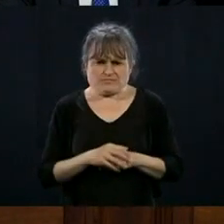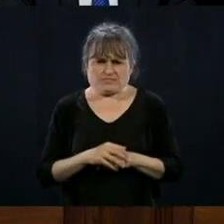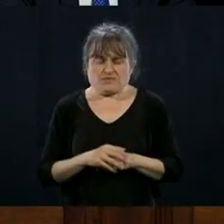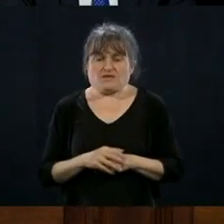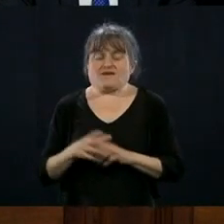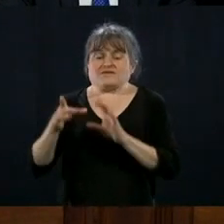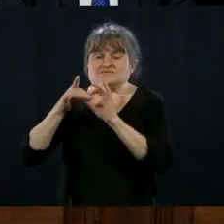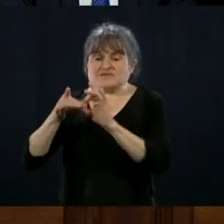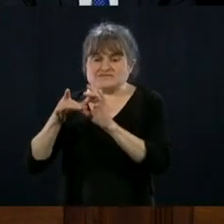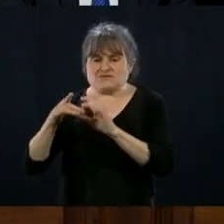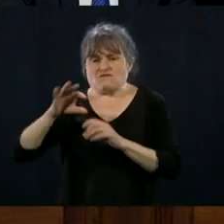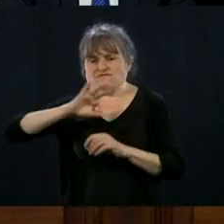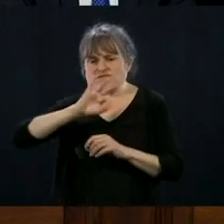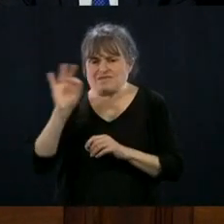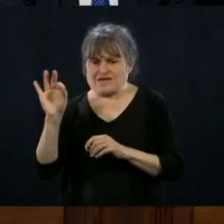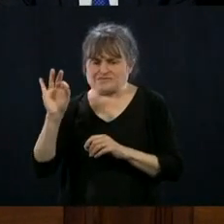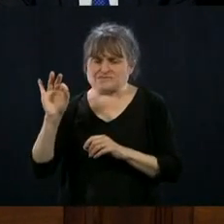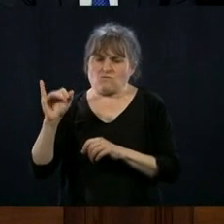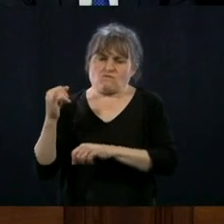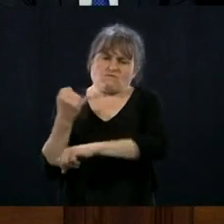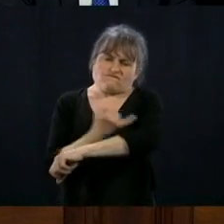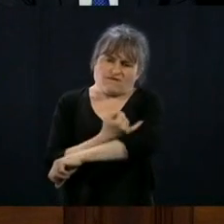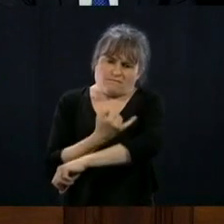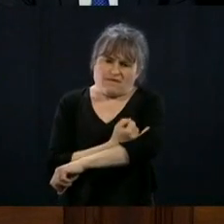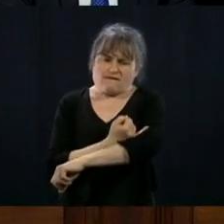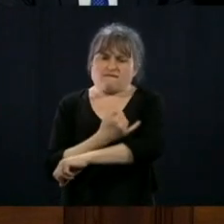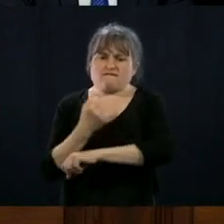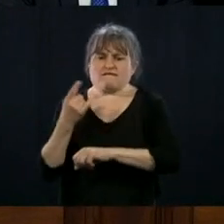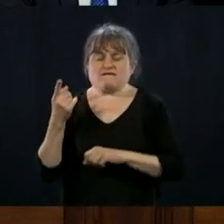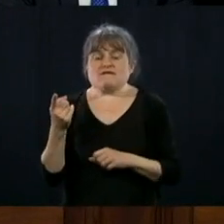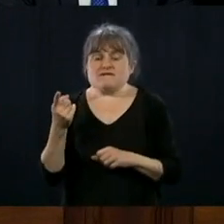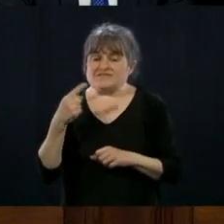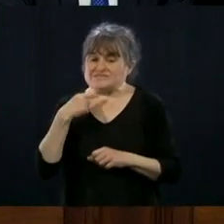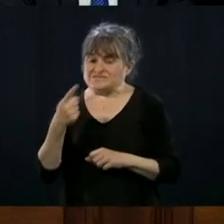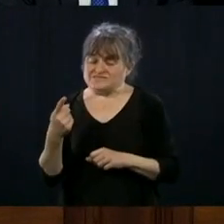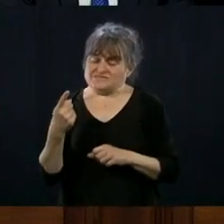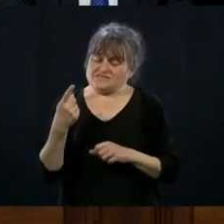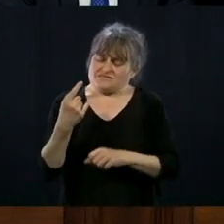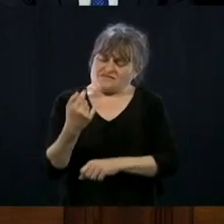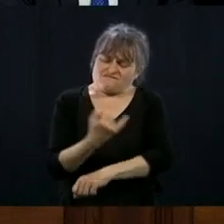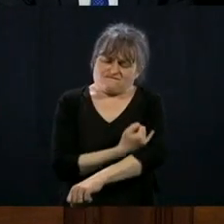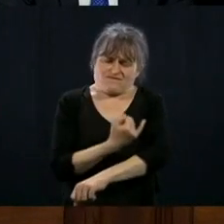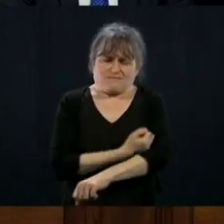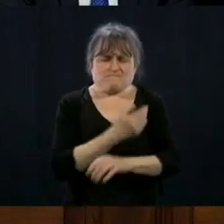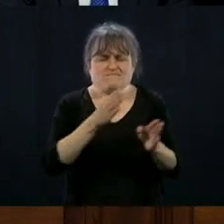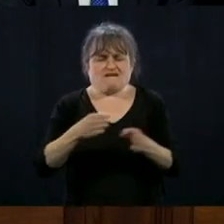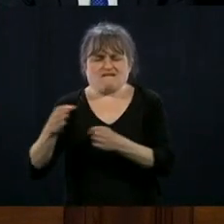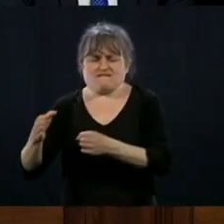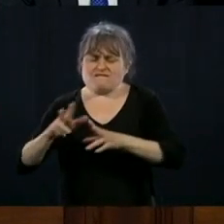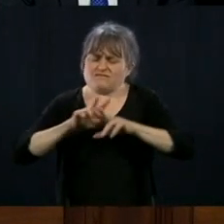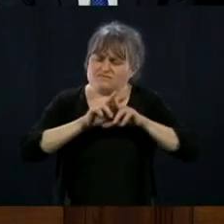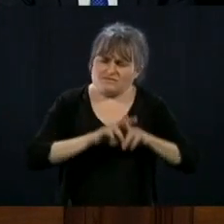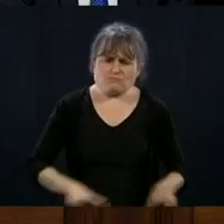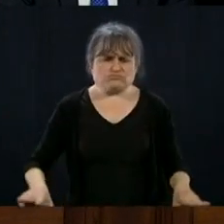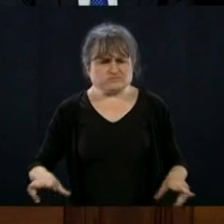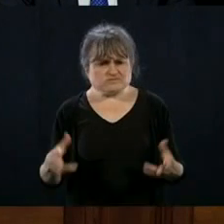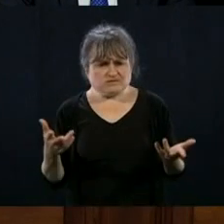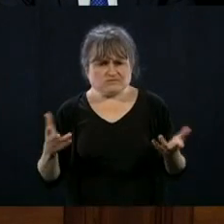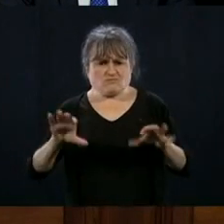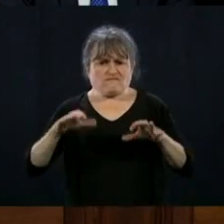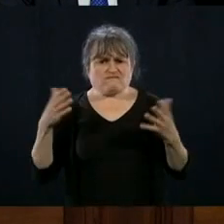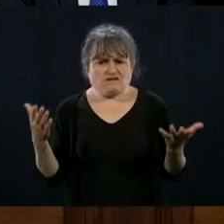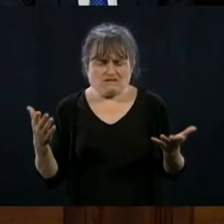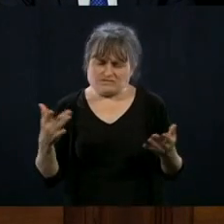of Quebec says that nurses are exhausted. Are we going to have a new scarcity